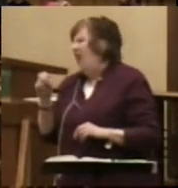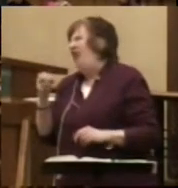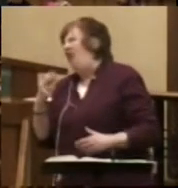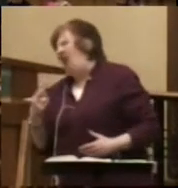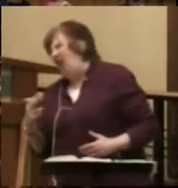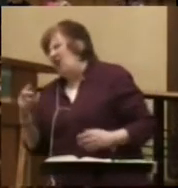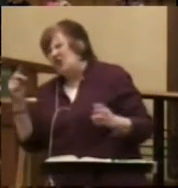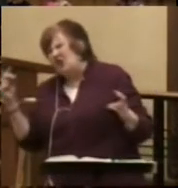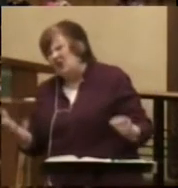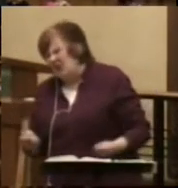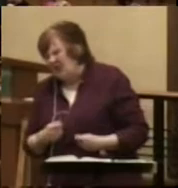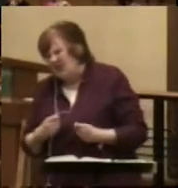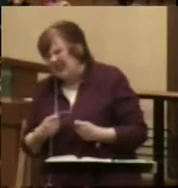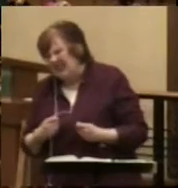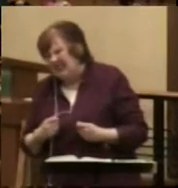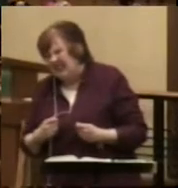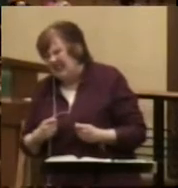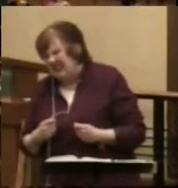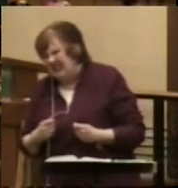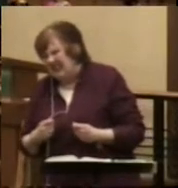Oh, shoot.